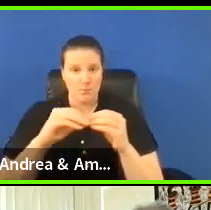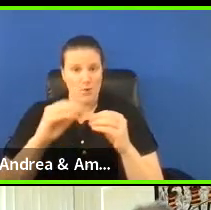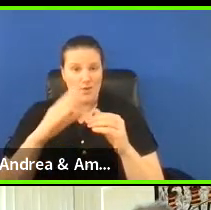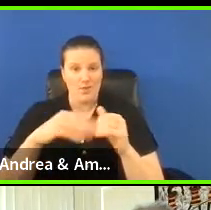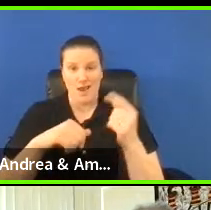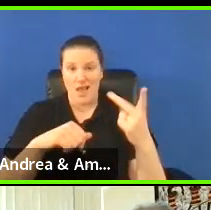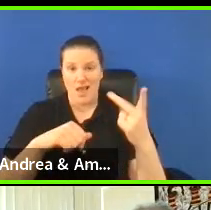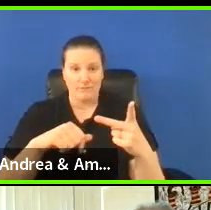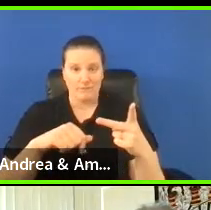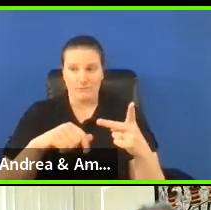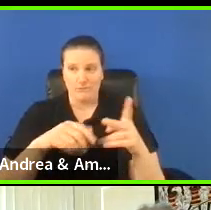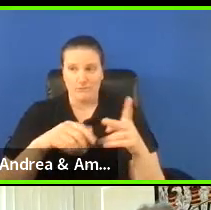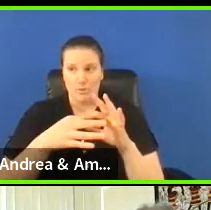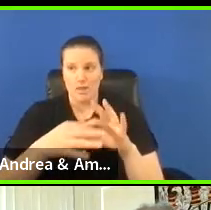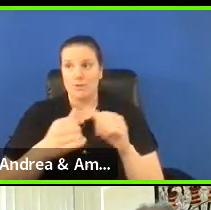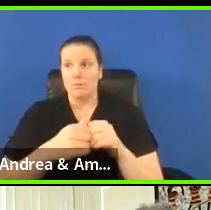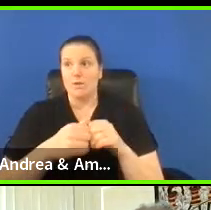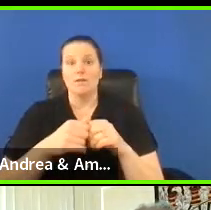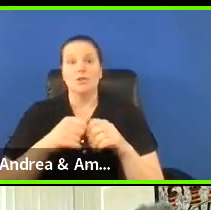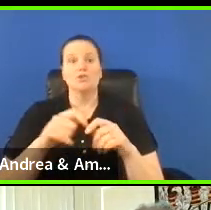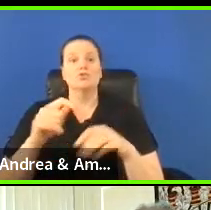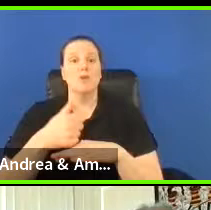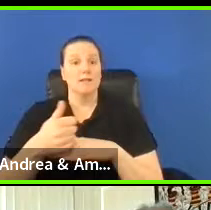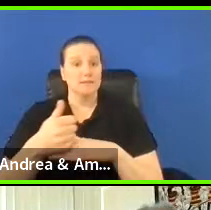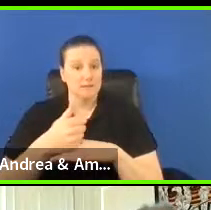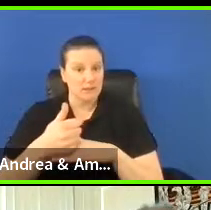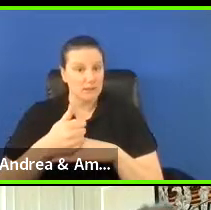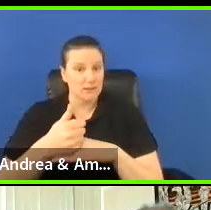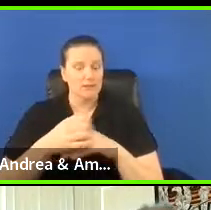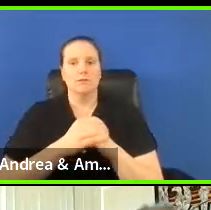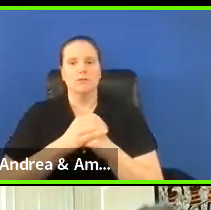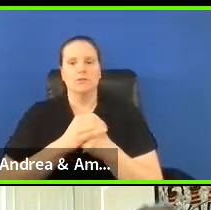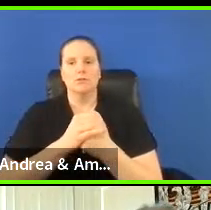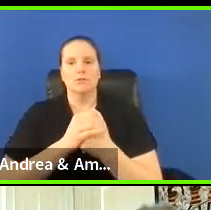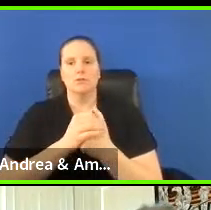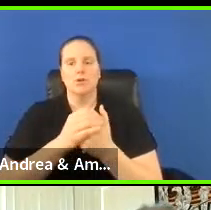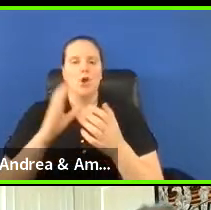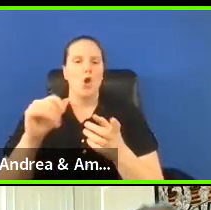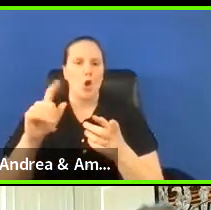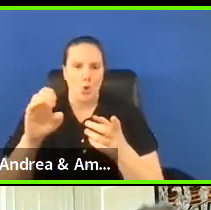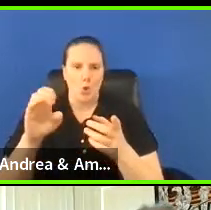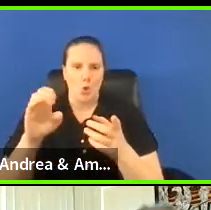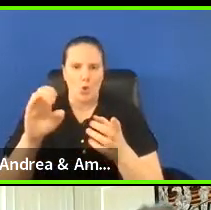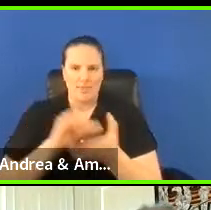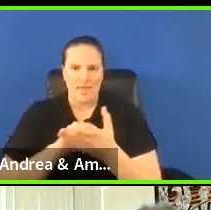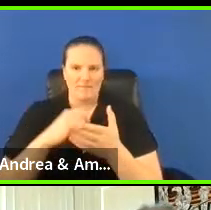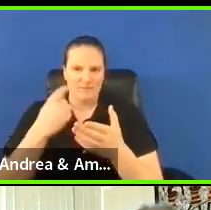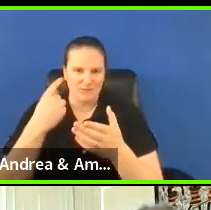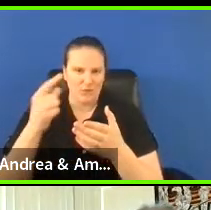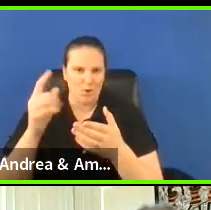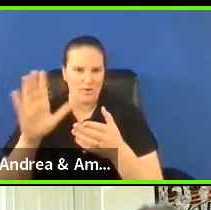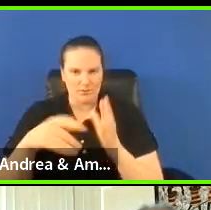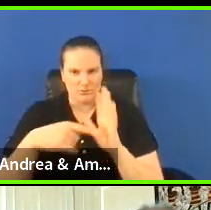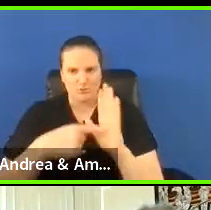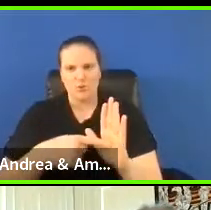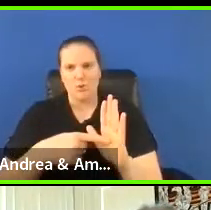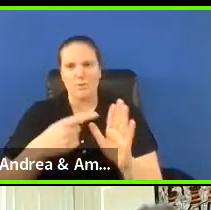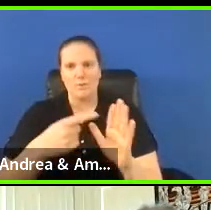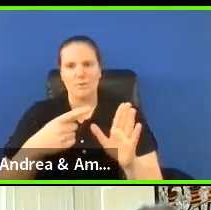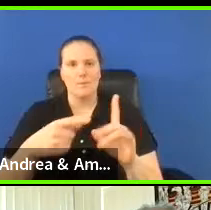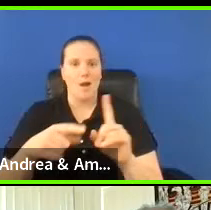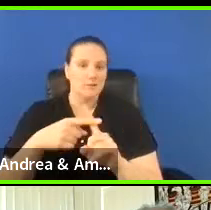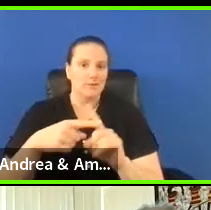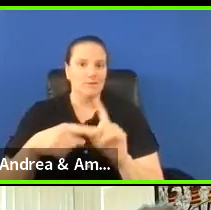were regarding transit. And then we even, coded them for, their expression of positive or